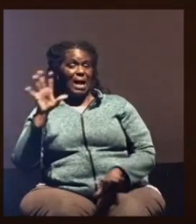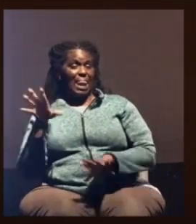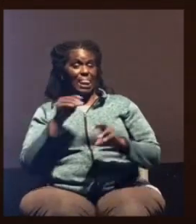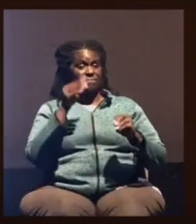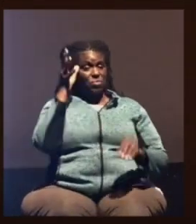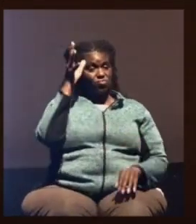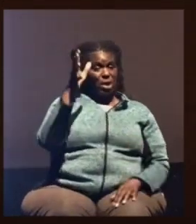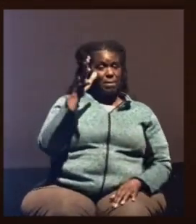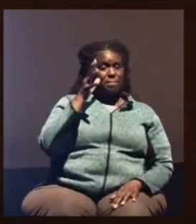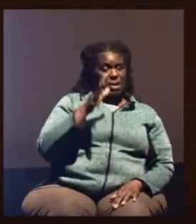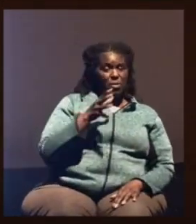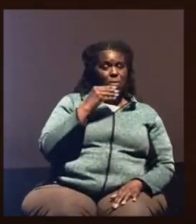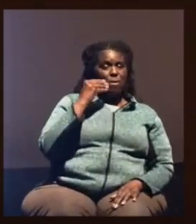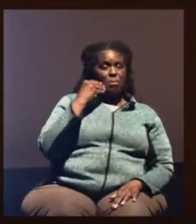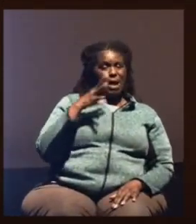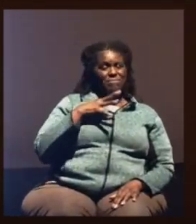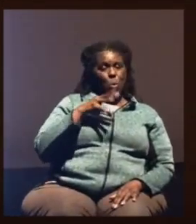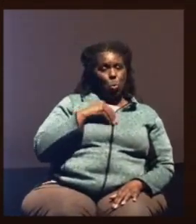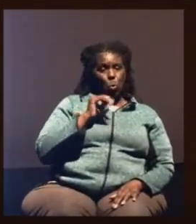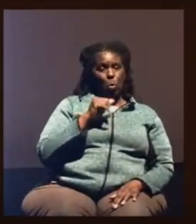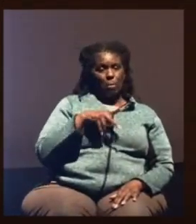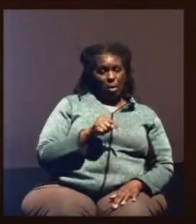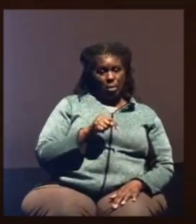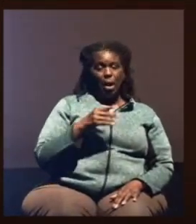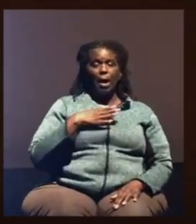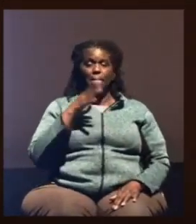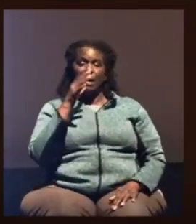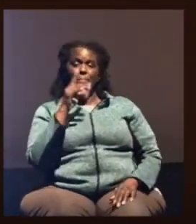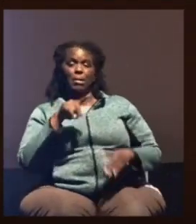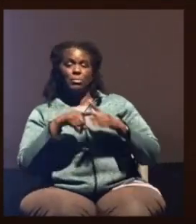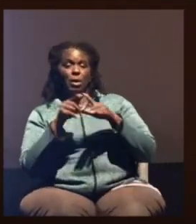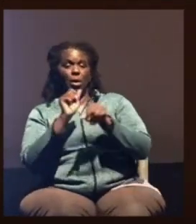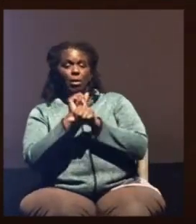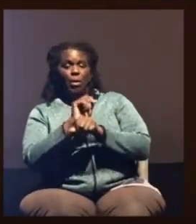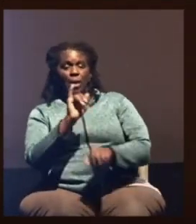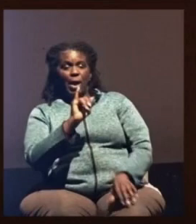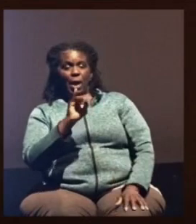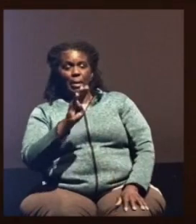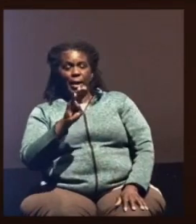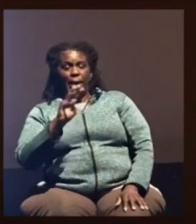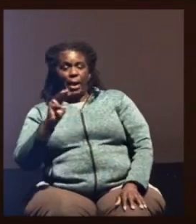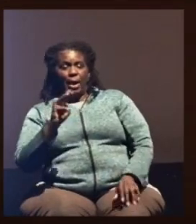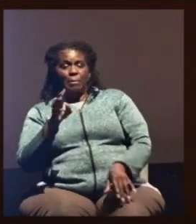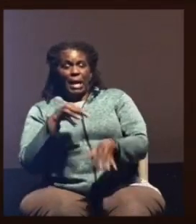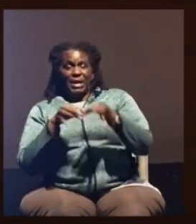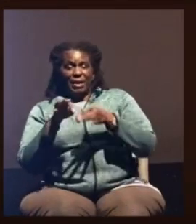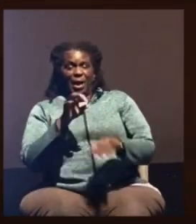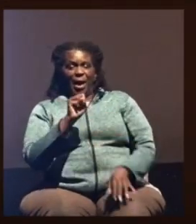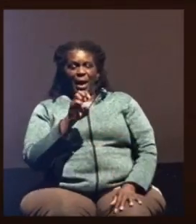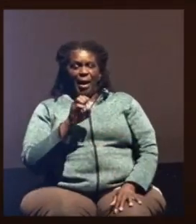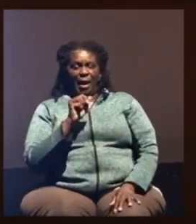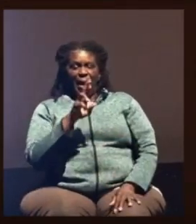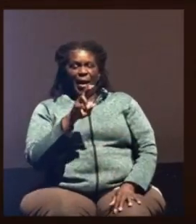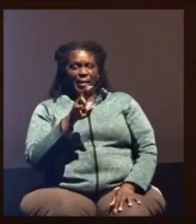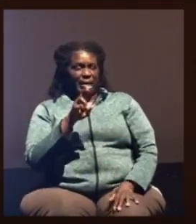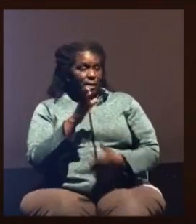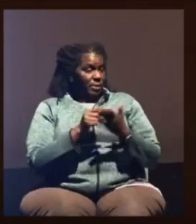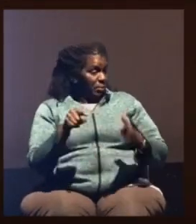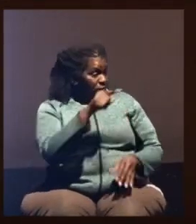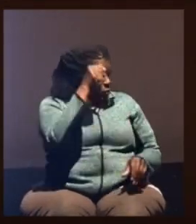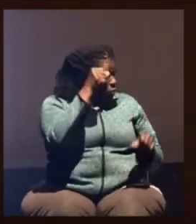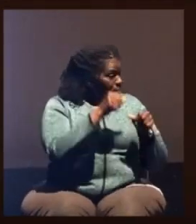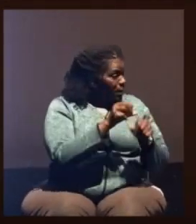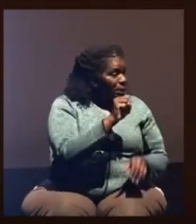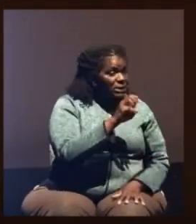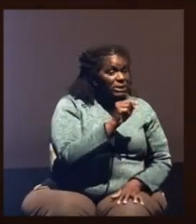house and have her own apartment. And when my mom started working for IBM instead of Sears. Some of us are old enough to remember